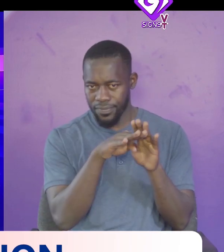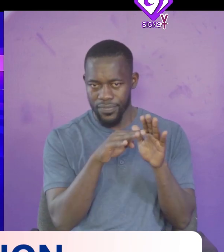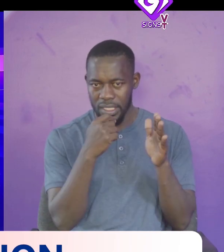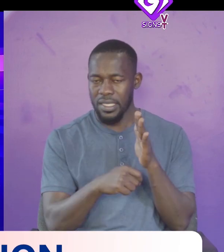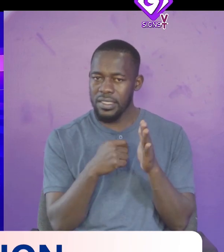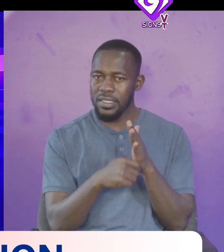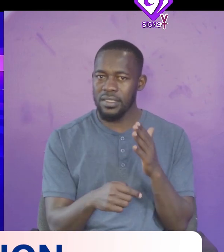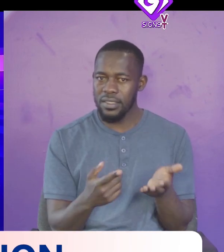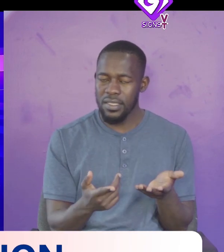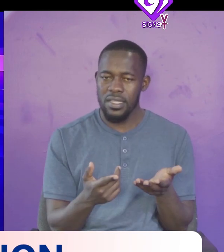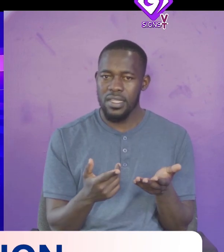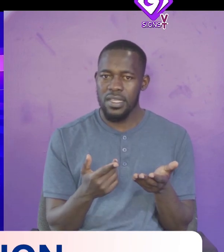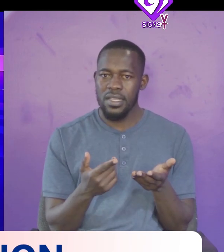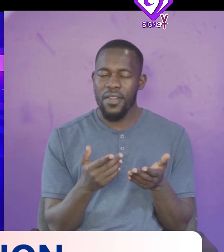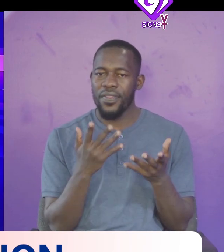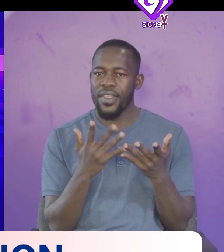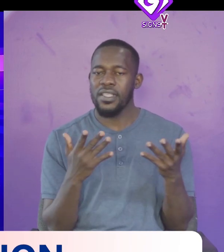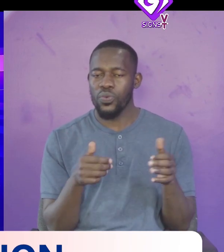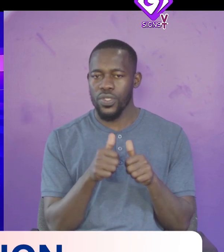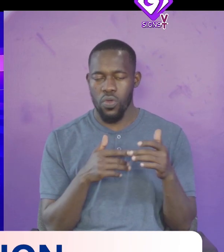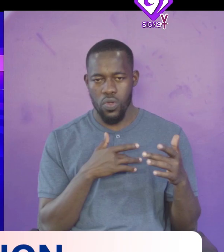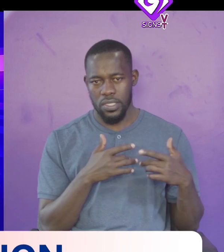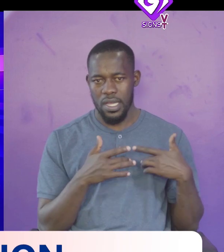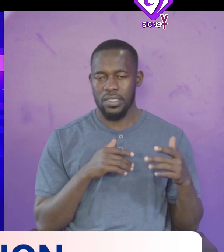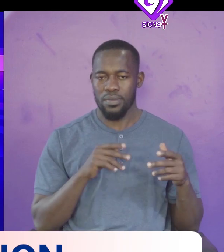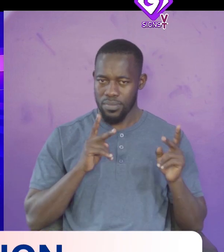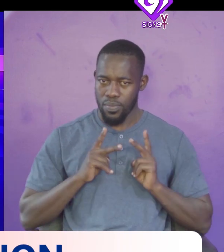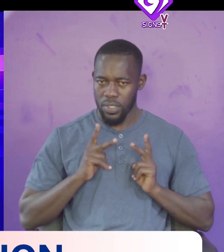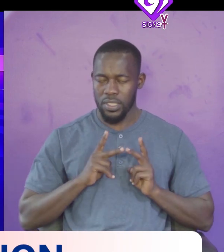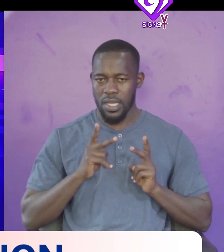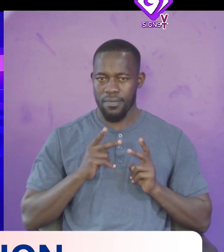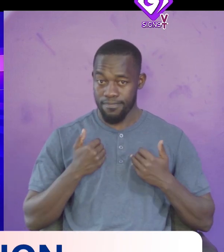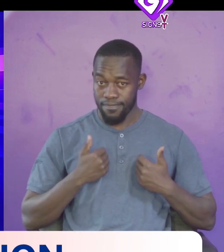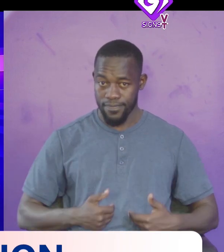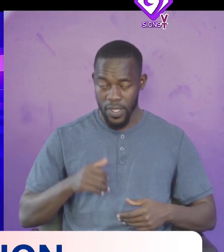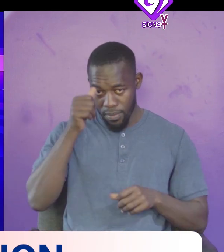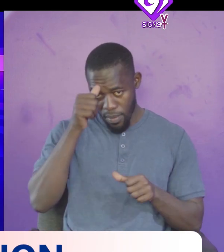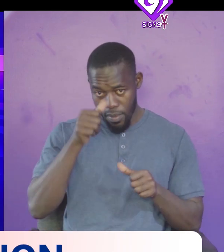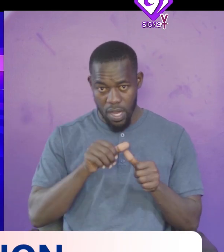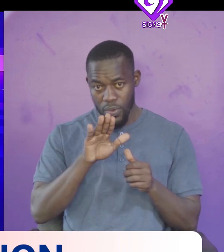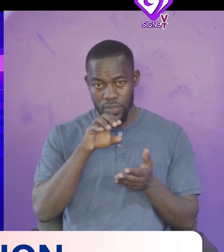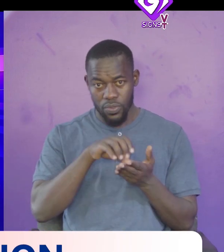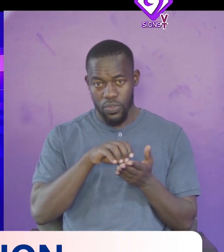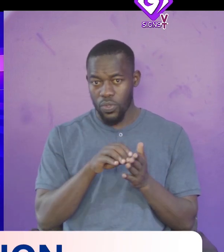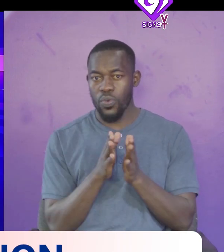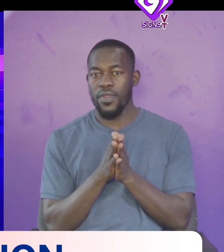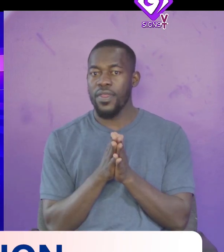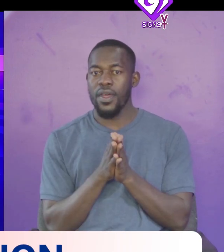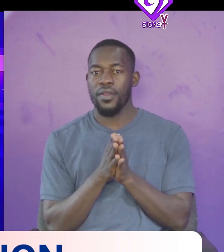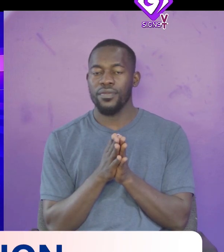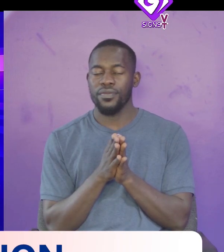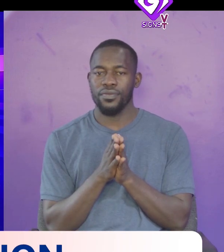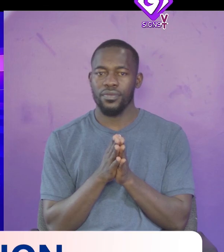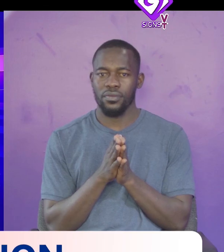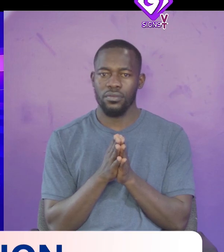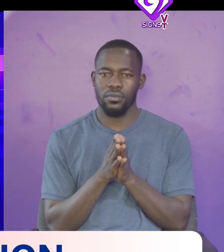are issues that are people-centric issues. Yeah, I remember your case with, you went with the likes of the independents,